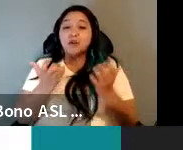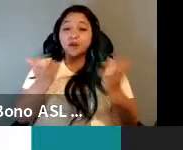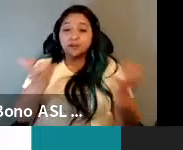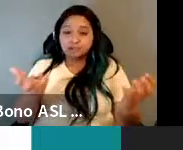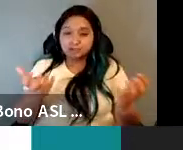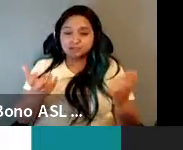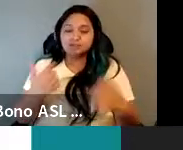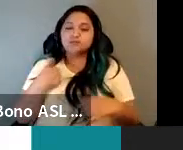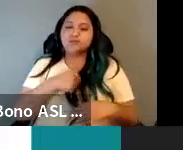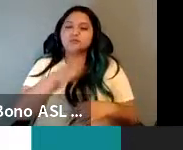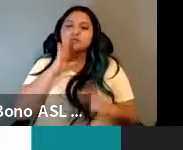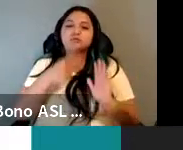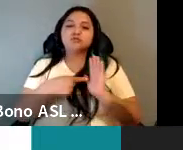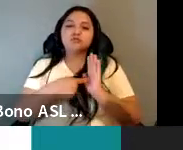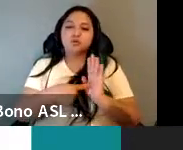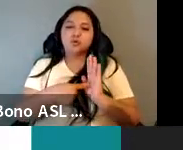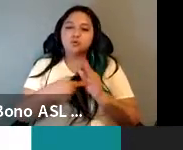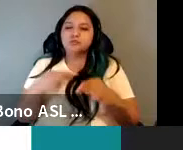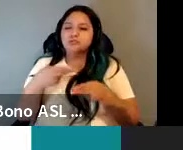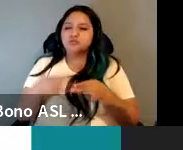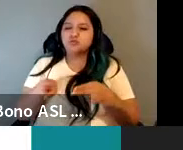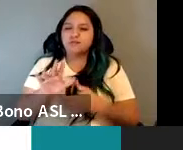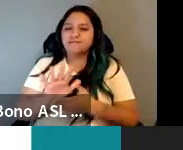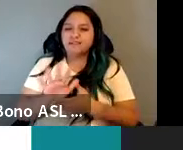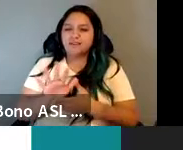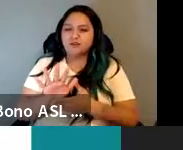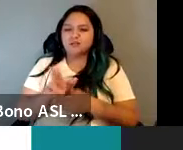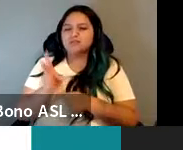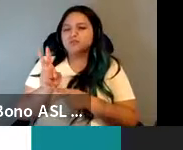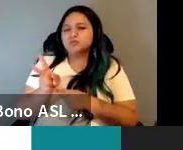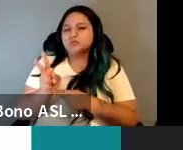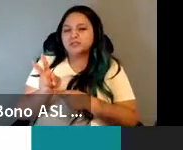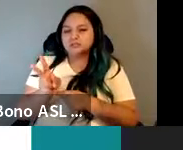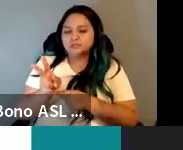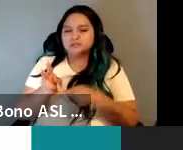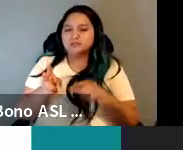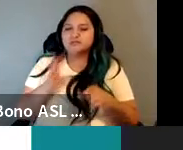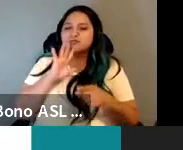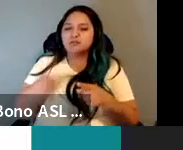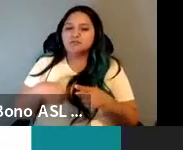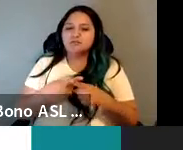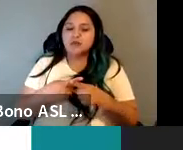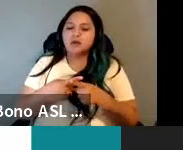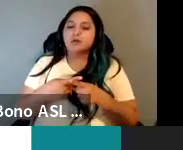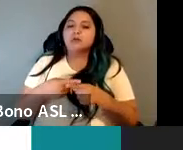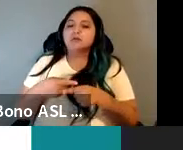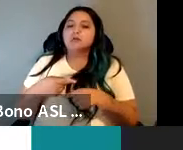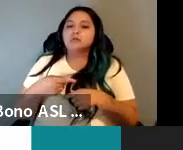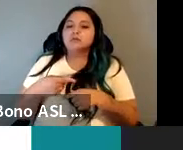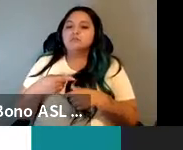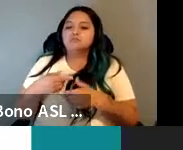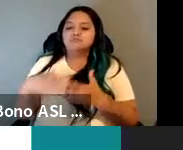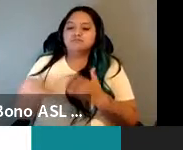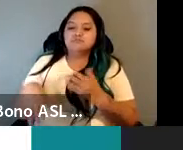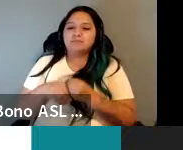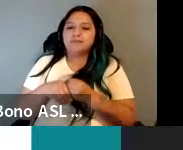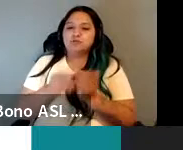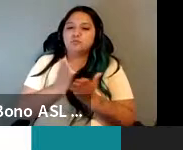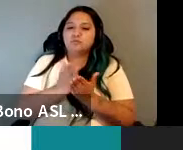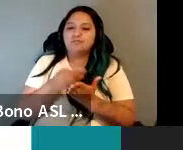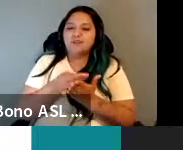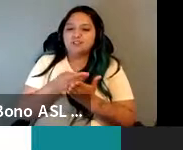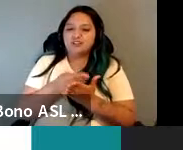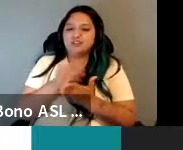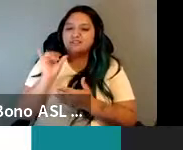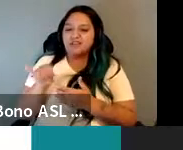you a 2-minute clip of the supplemental budget, which is the part of the budget that we just completed with the county. And